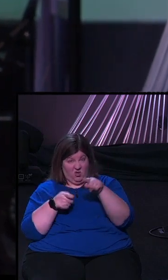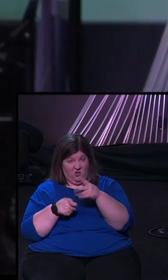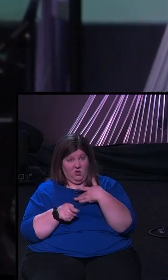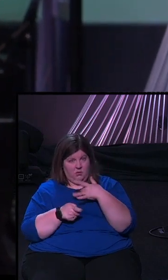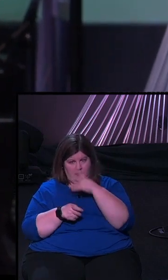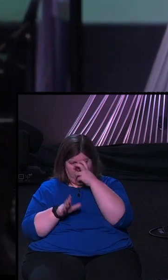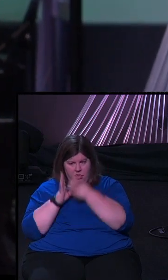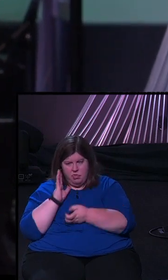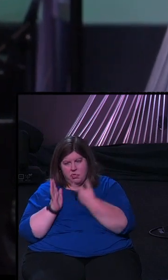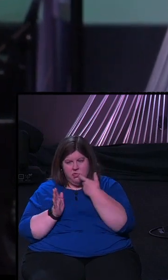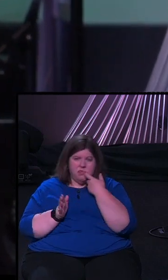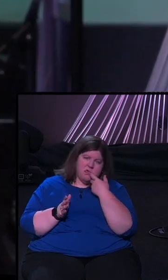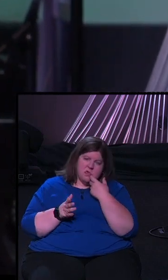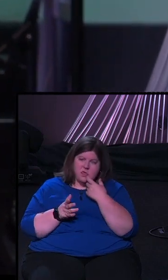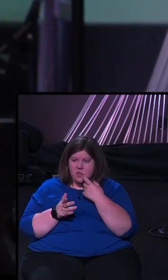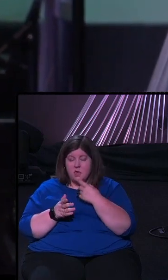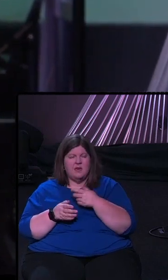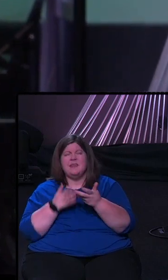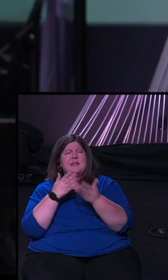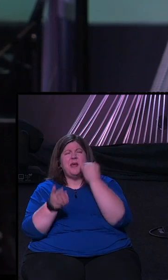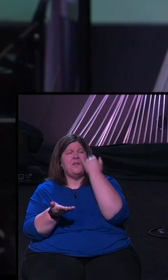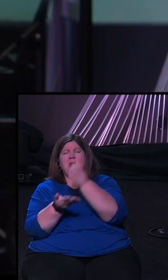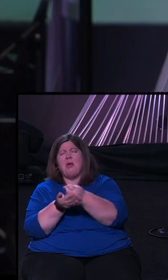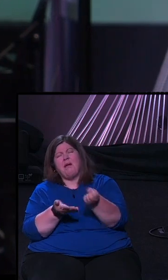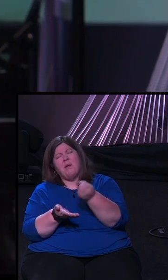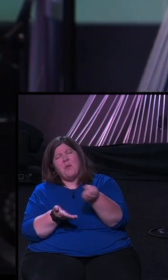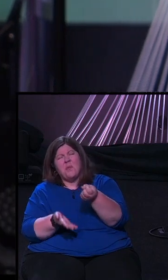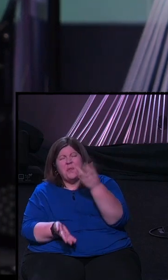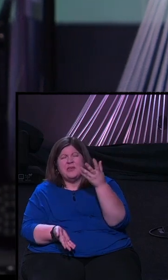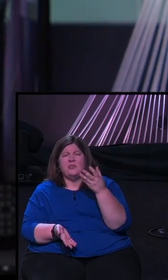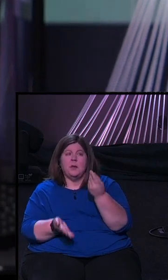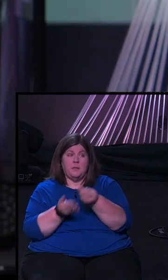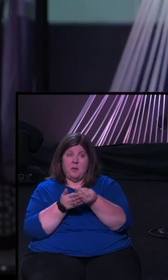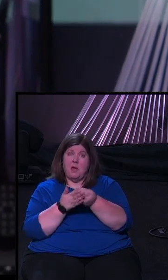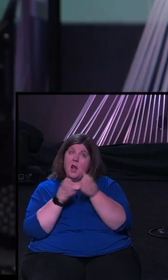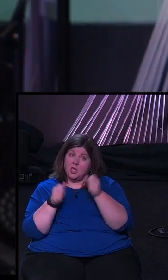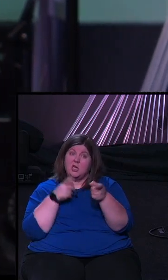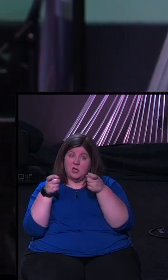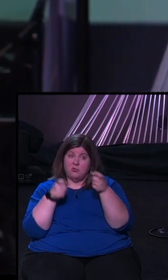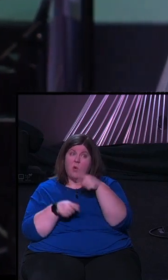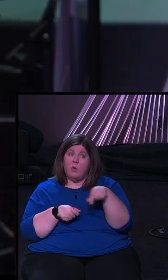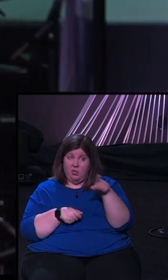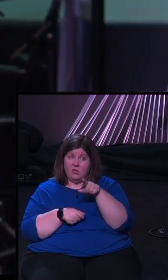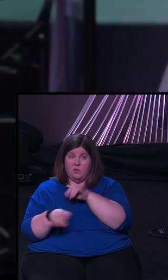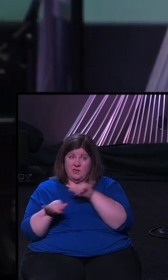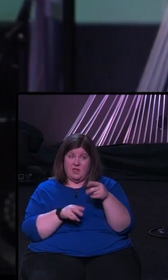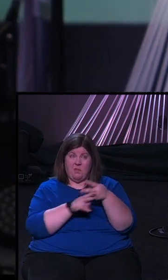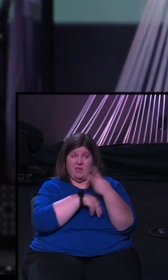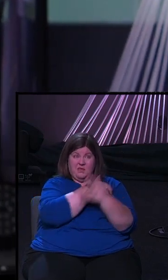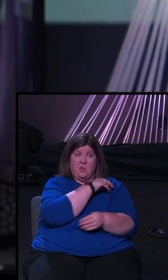it. You'd be the richest person in the room, and your money could own you just as much as the poorest person in the